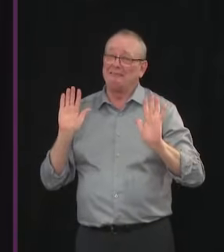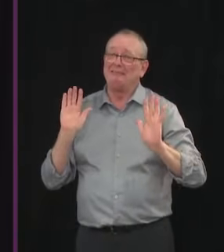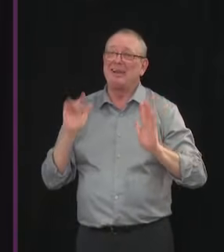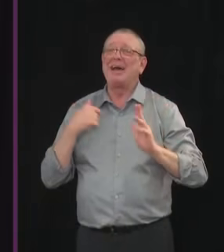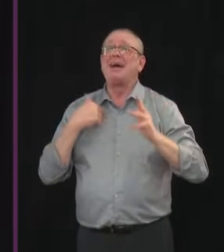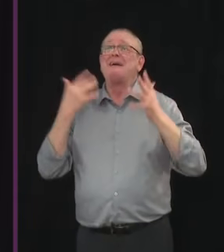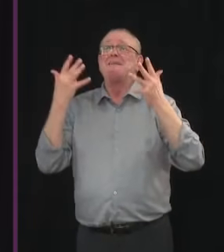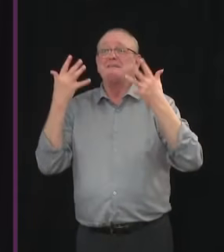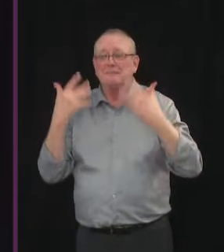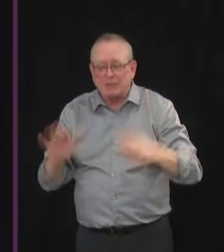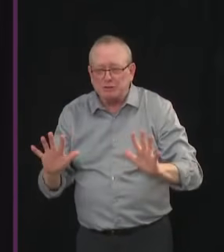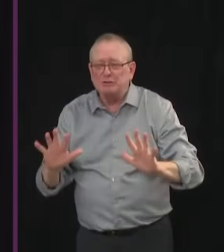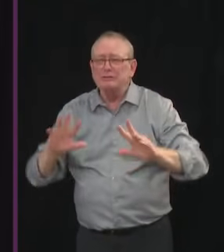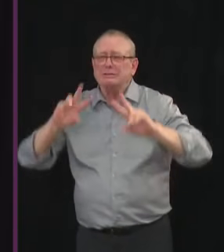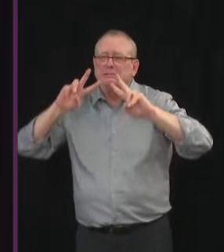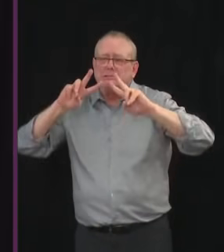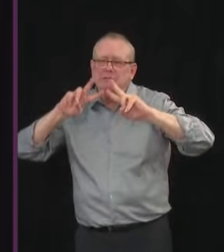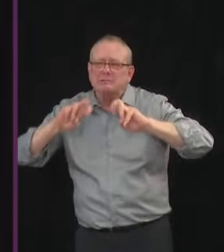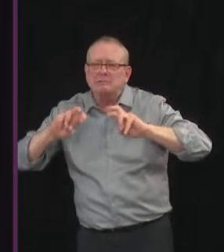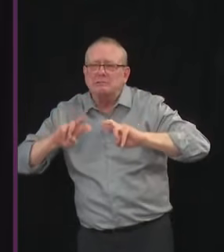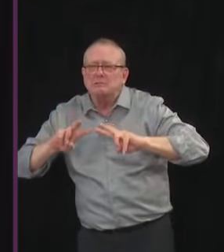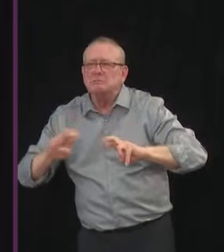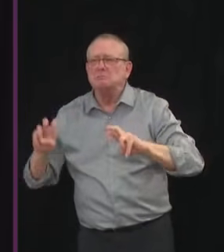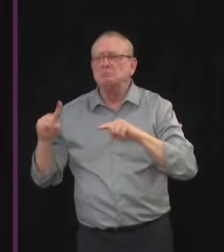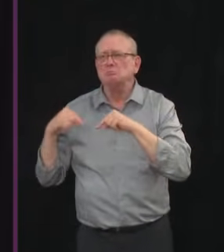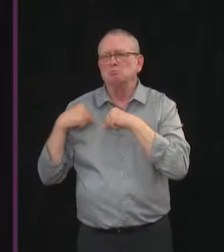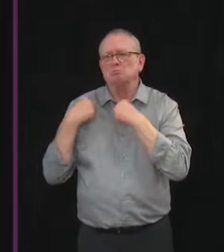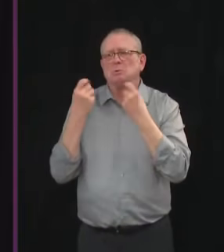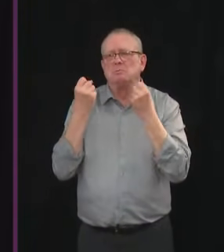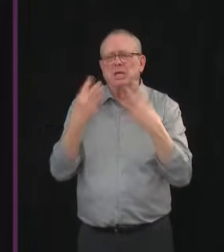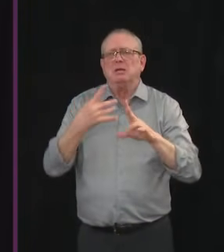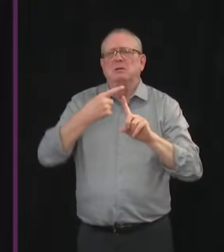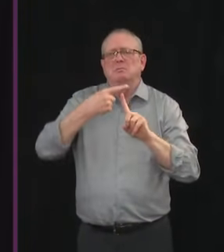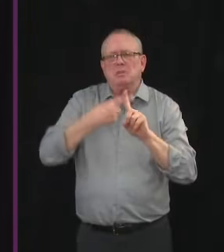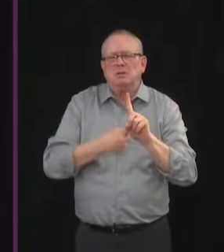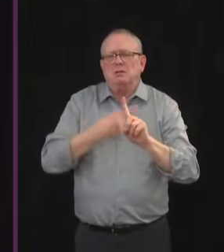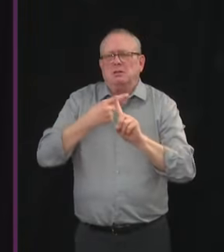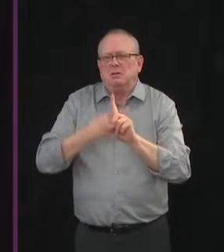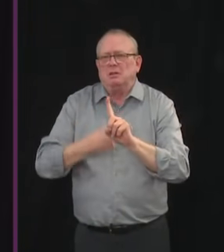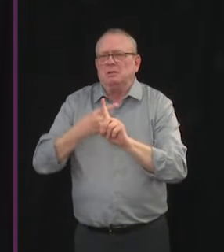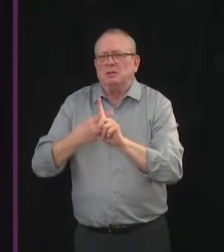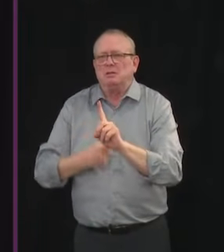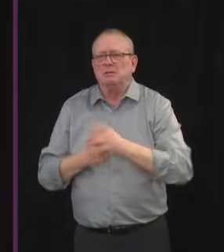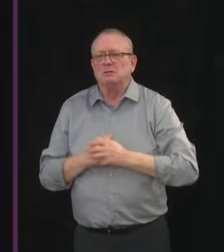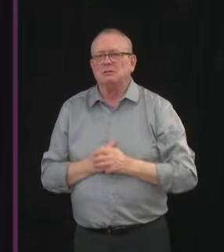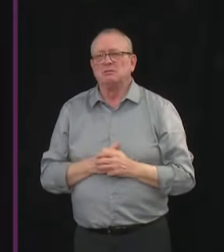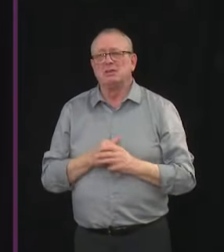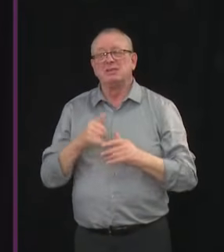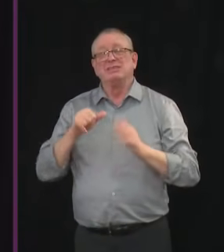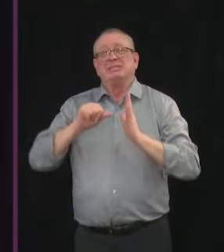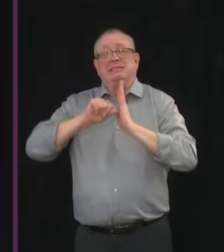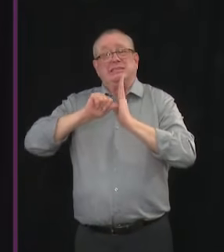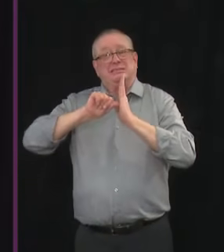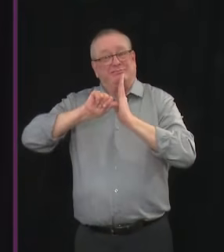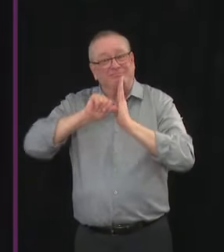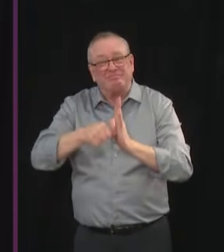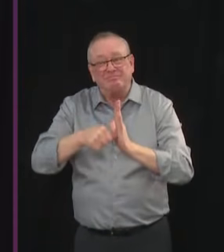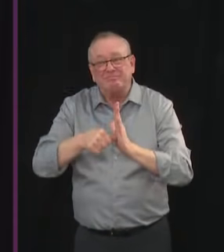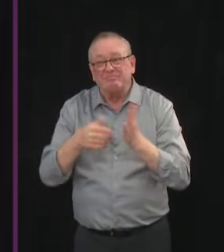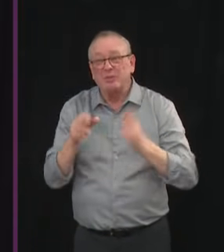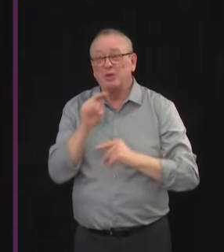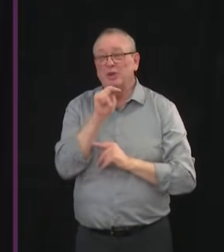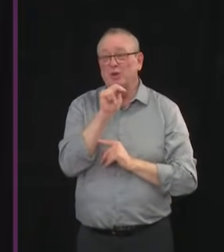data in the past many months, and especially wanting to note that unfortunately during the months of November and